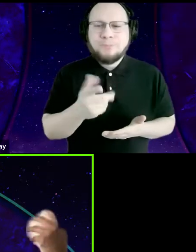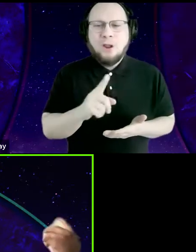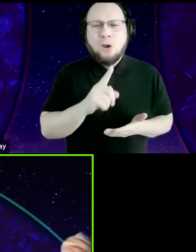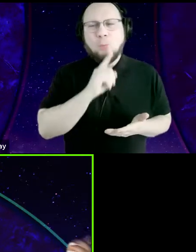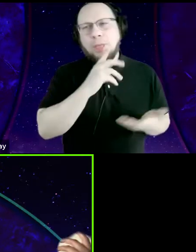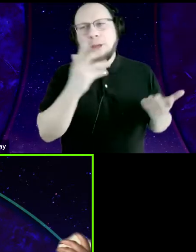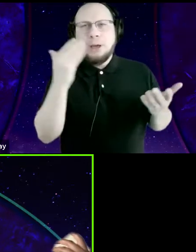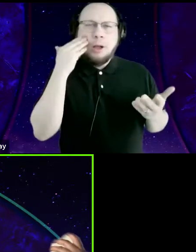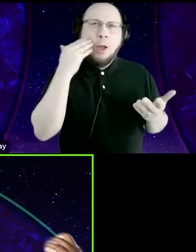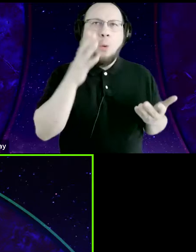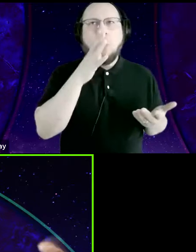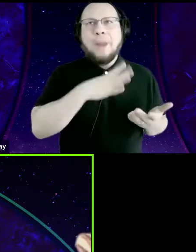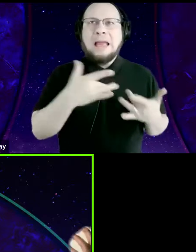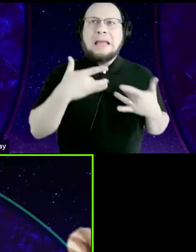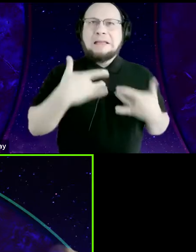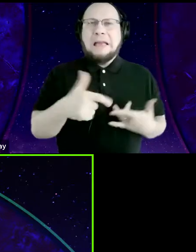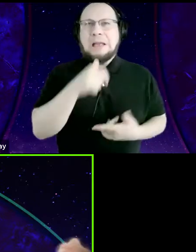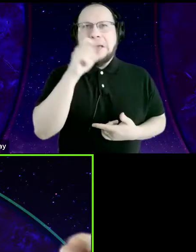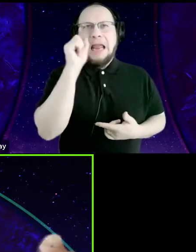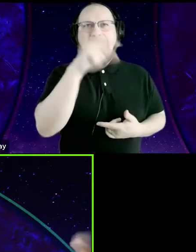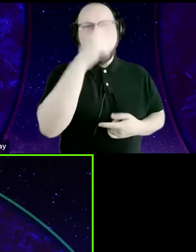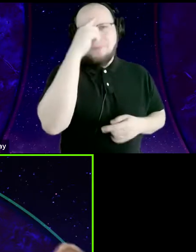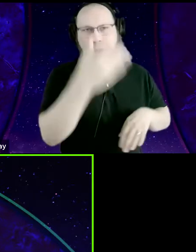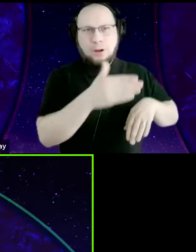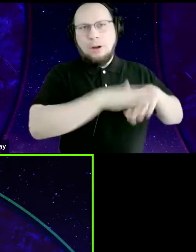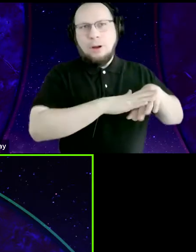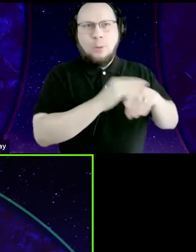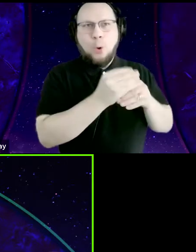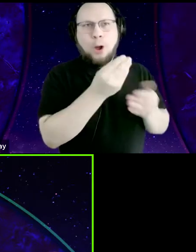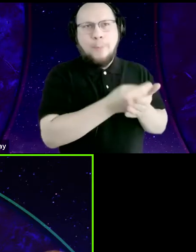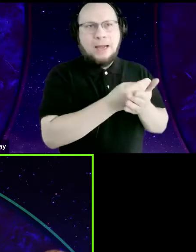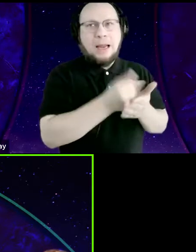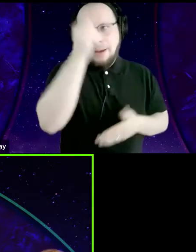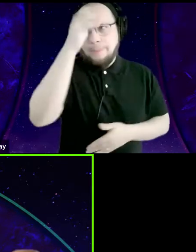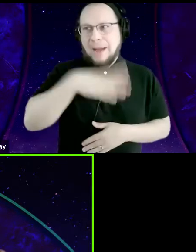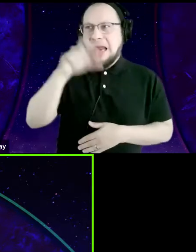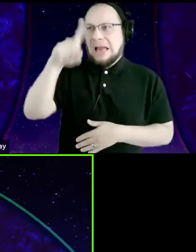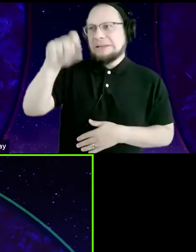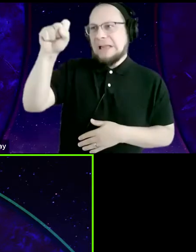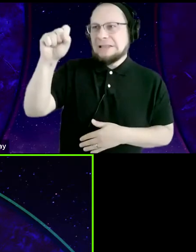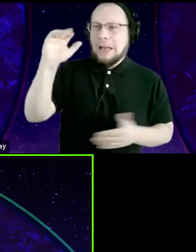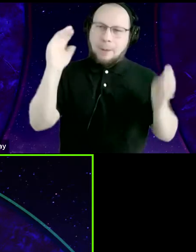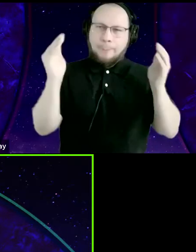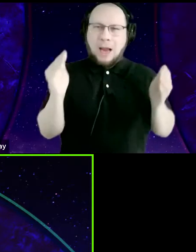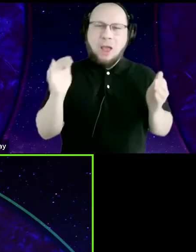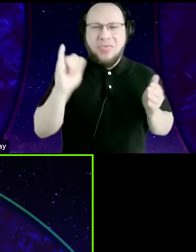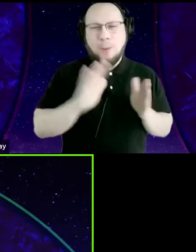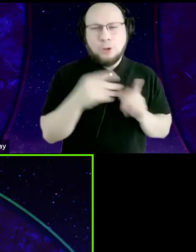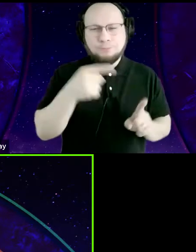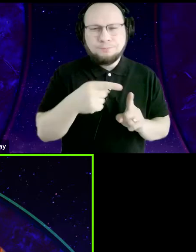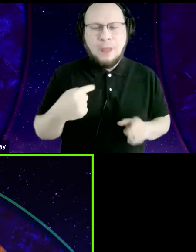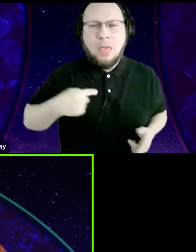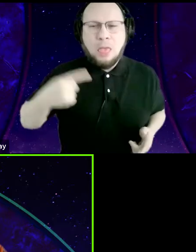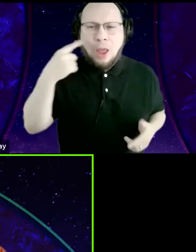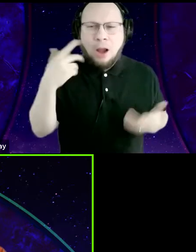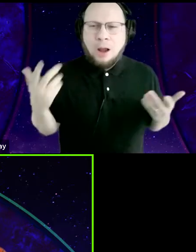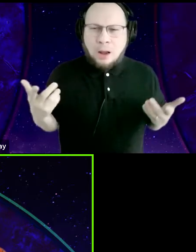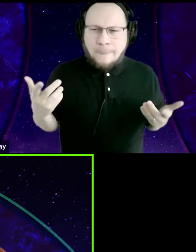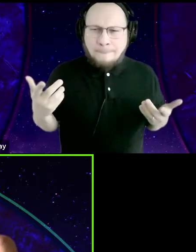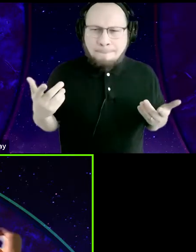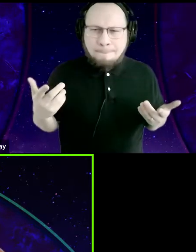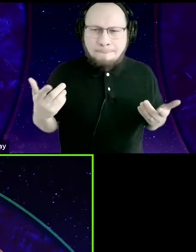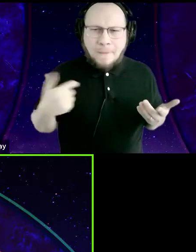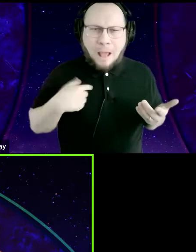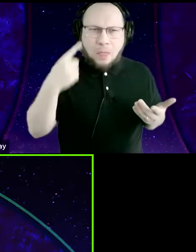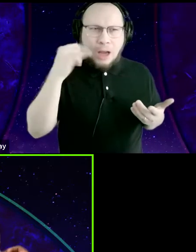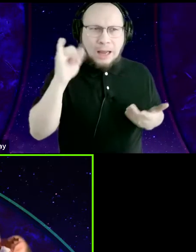but women don't ask for more money in the ways in which, you know, other folks do. And so I started to think, I was like, oh, do I really get that much?